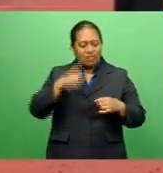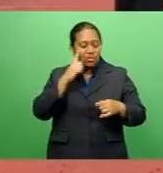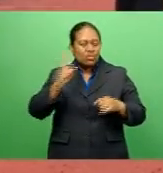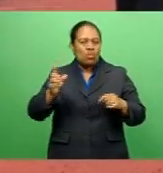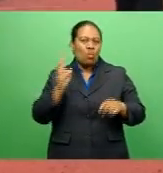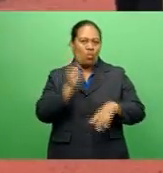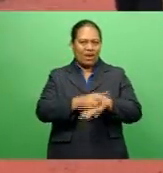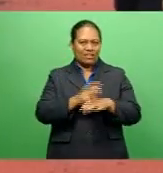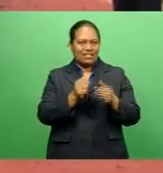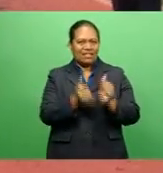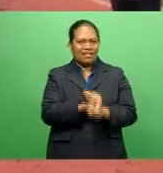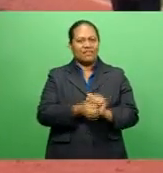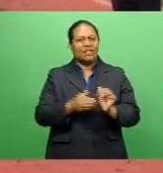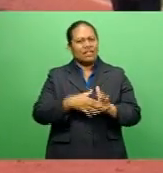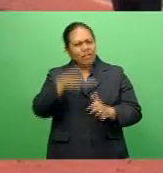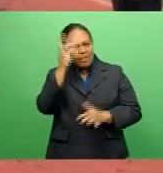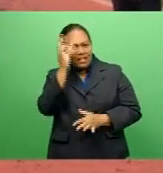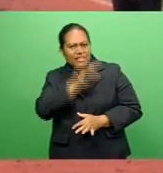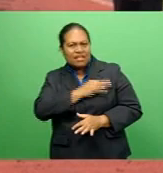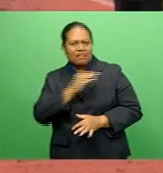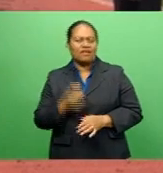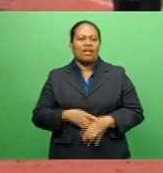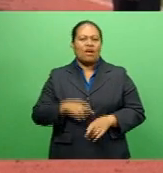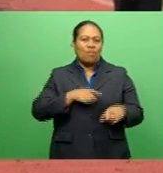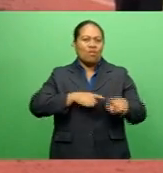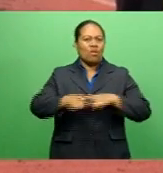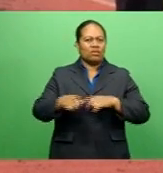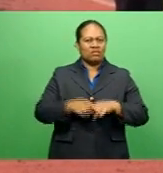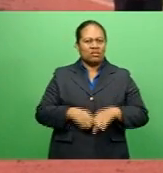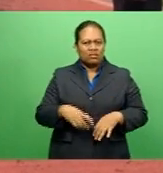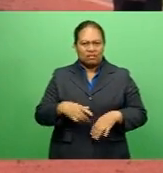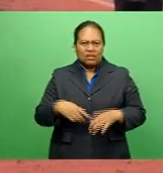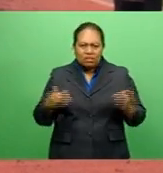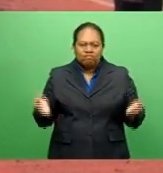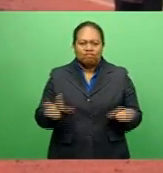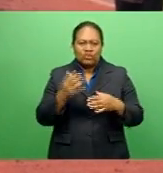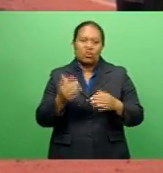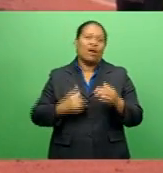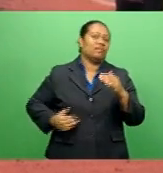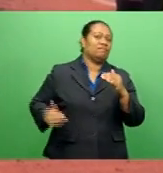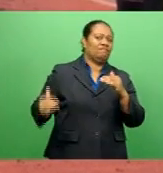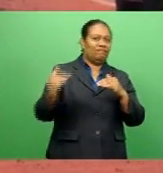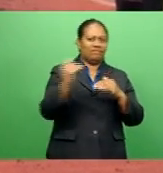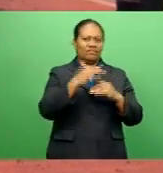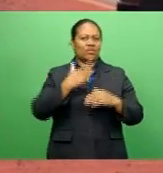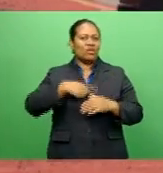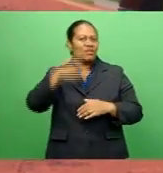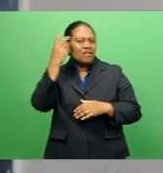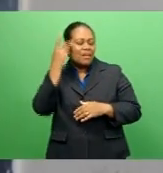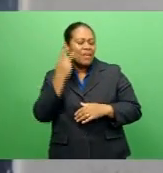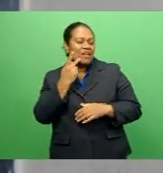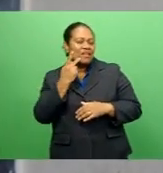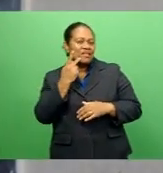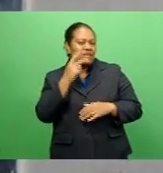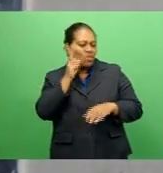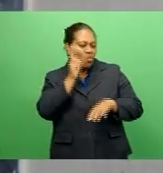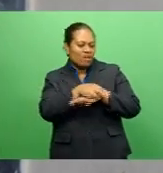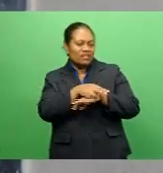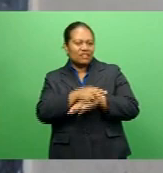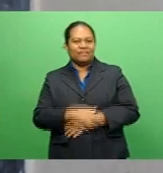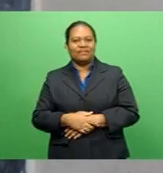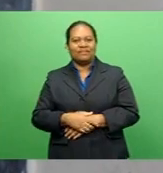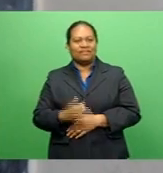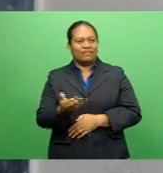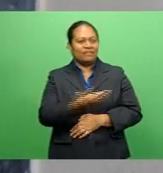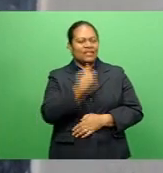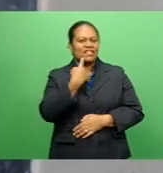competition. He believes athletes also become more competitive and pushed to another level when their parents are watching them. From Wainimala,